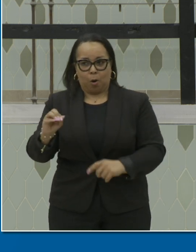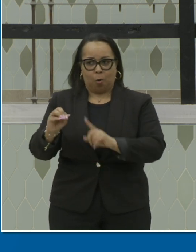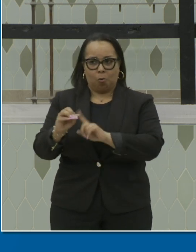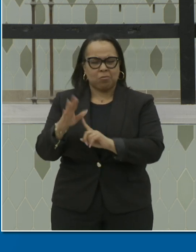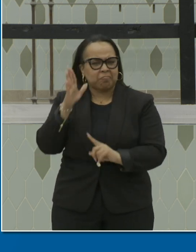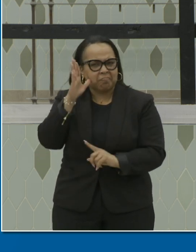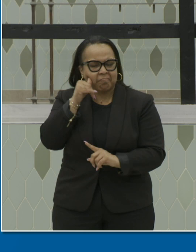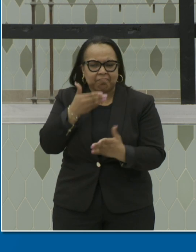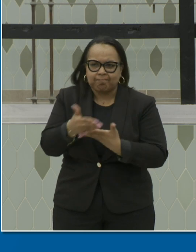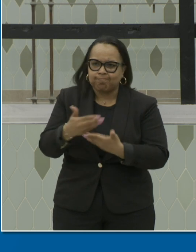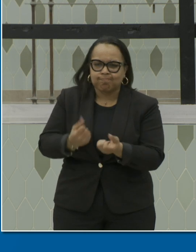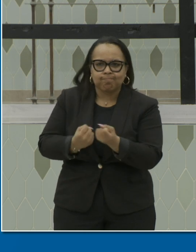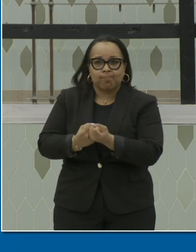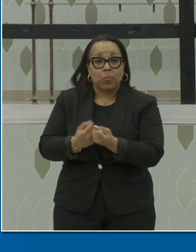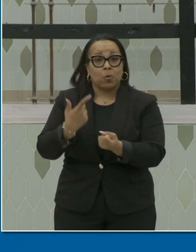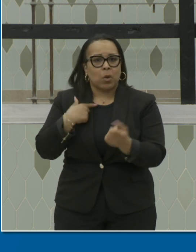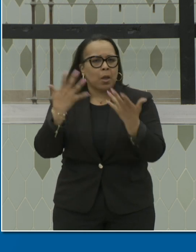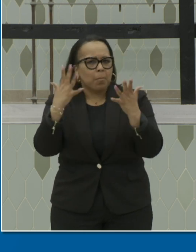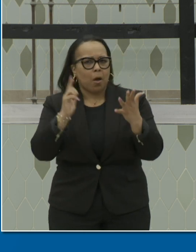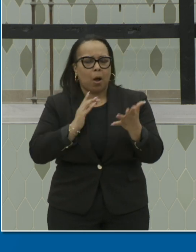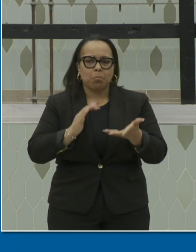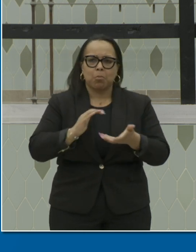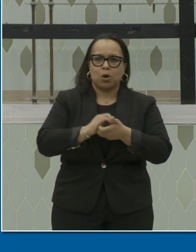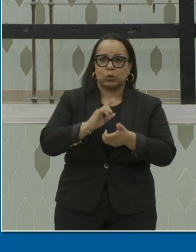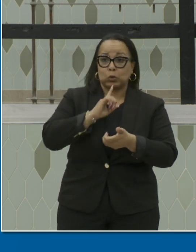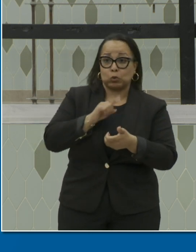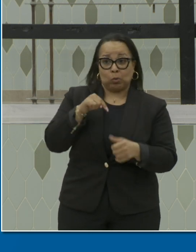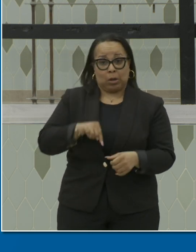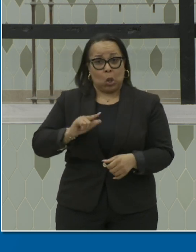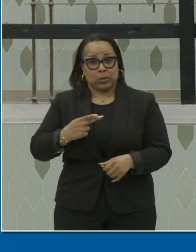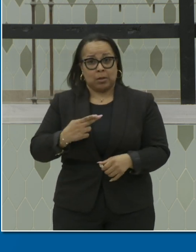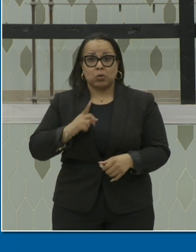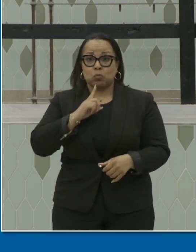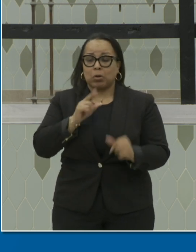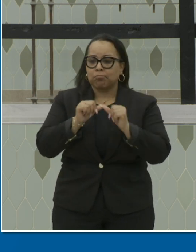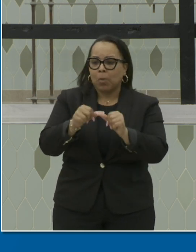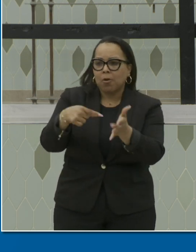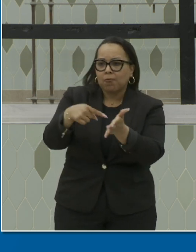unwavering. So we applaud our partners in ensuring that Lawson House stays